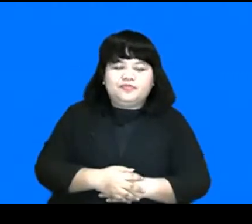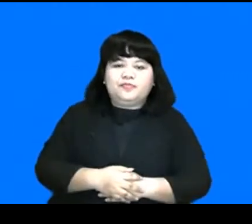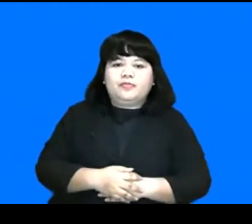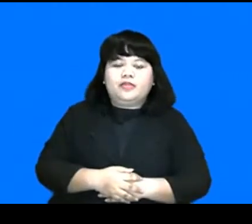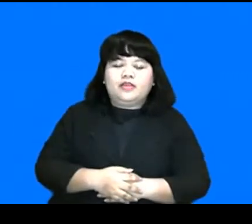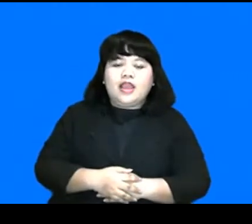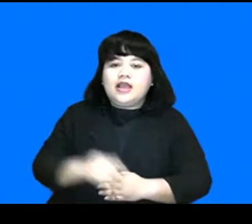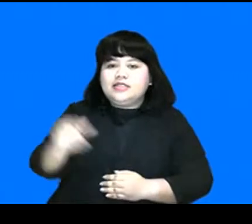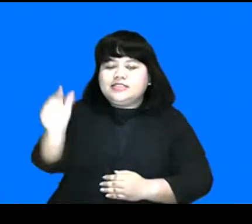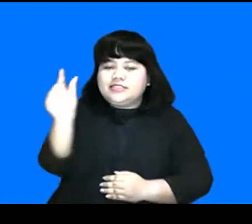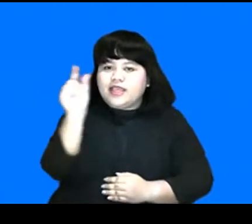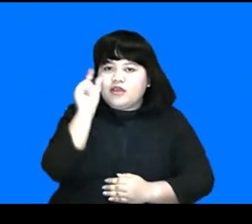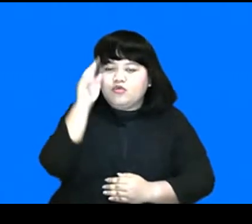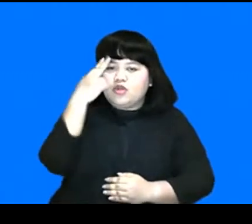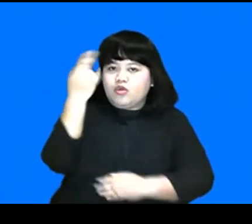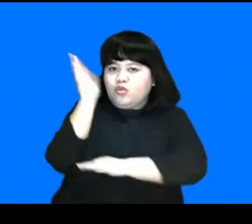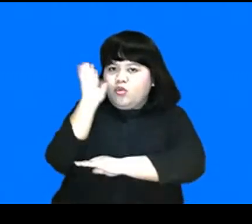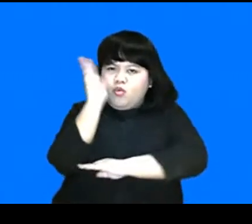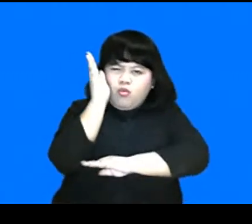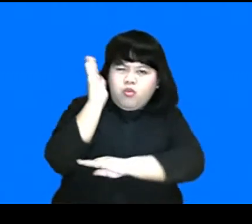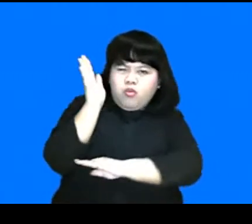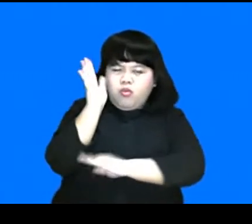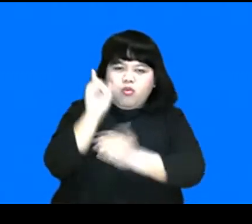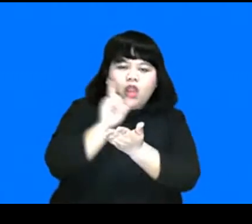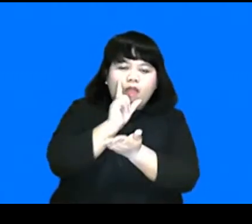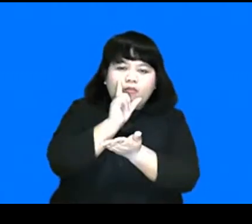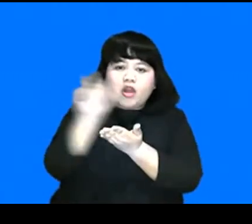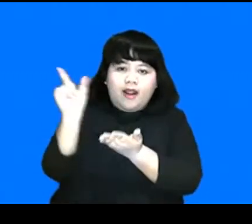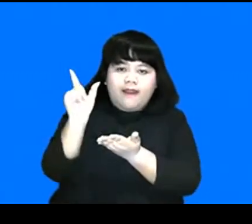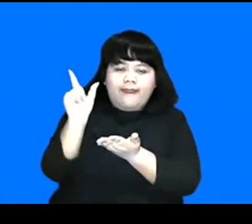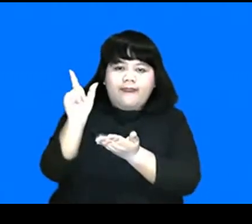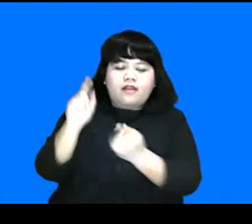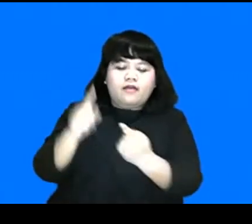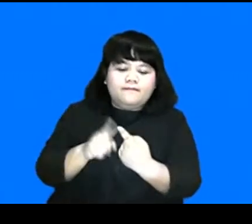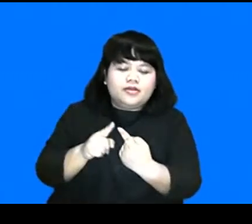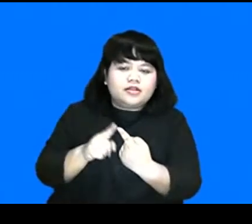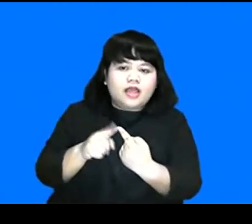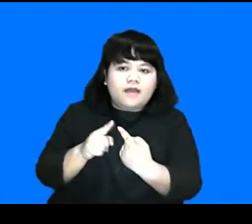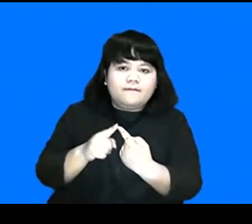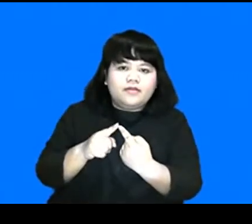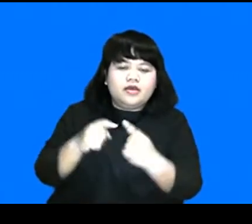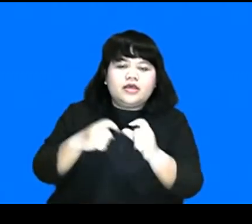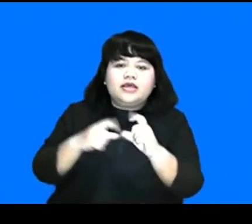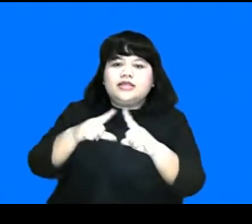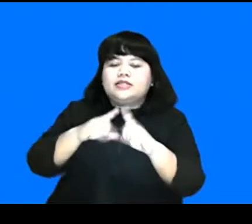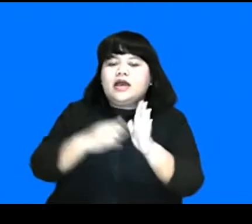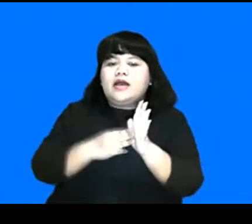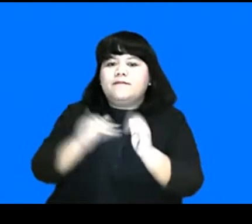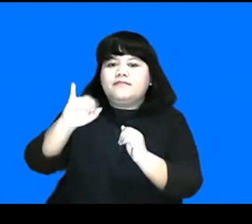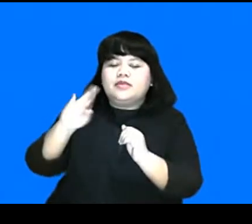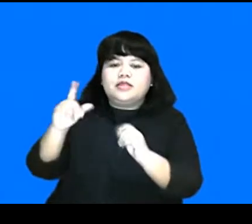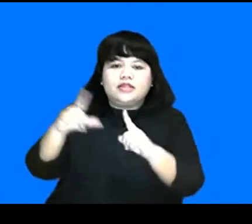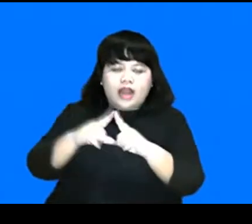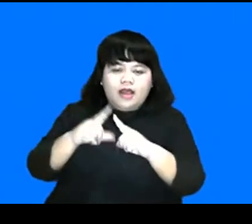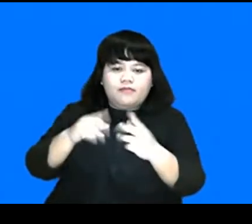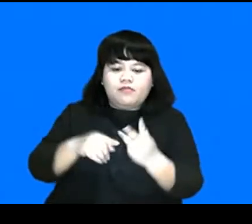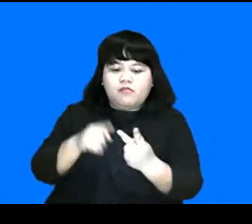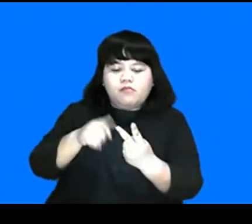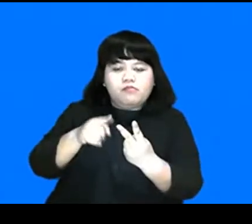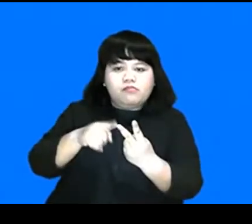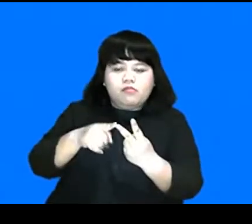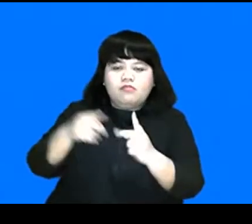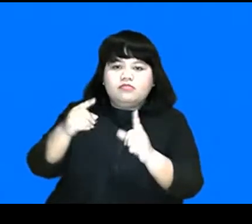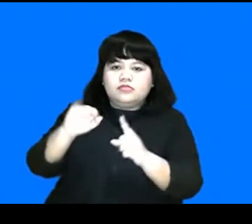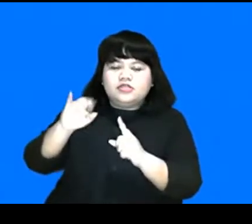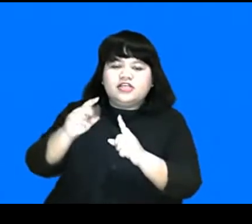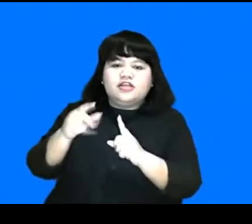stage, Samira Hanim and Irvan Tengku Haja from PRAKARSA, please. Maybe from